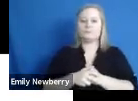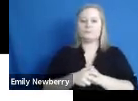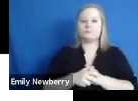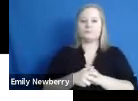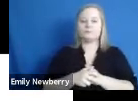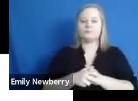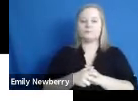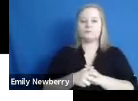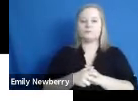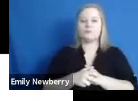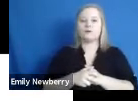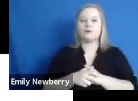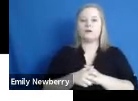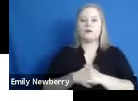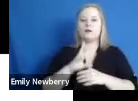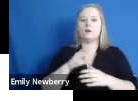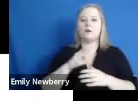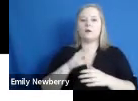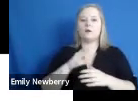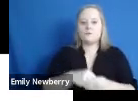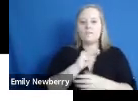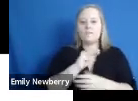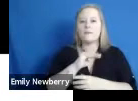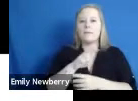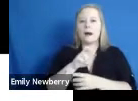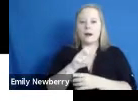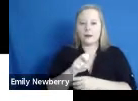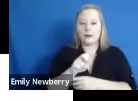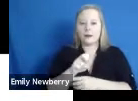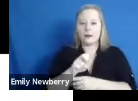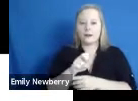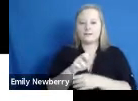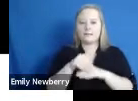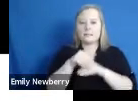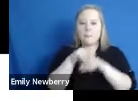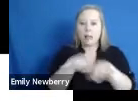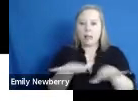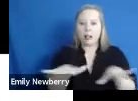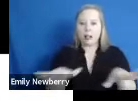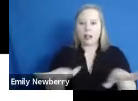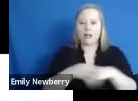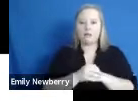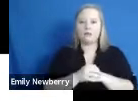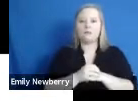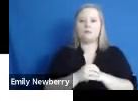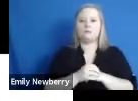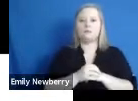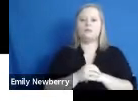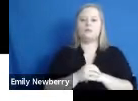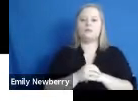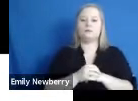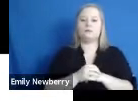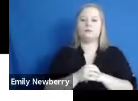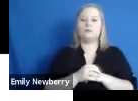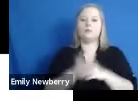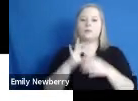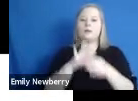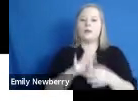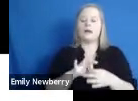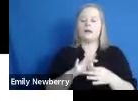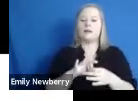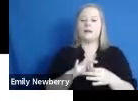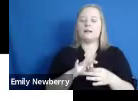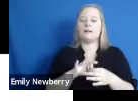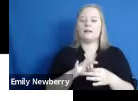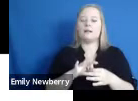got involved with the Gold King mine spill that was related to our being able to be